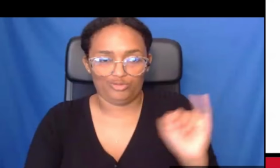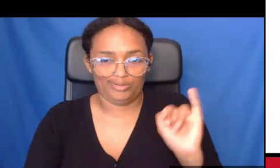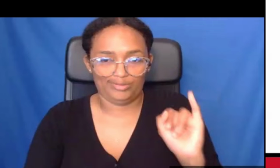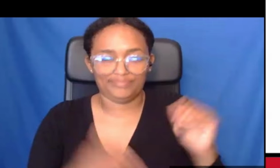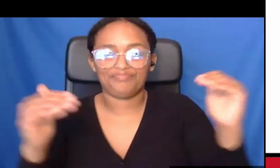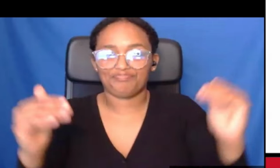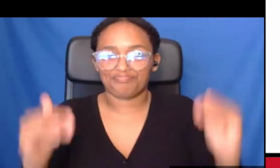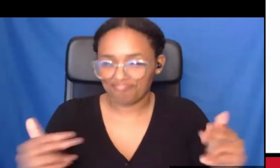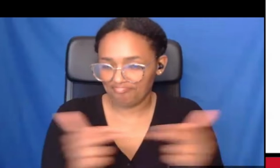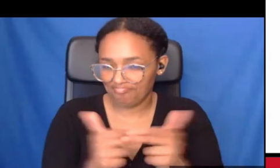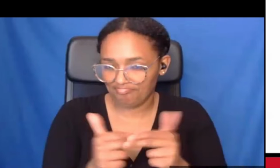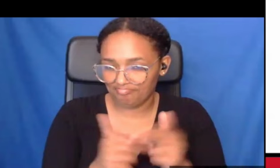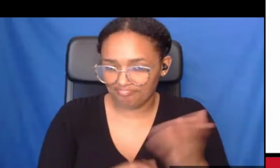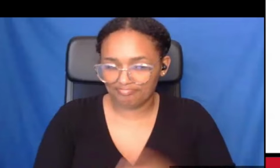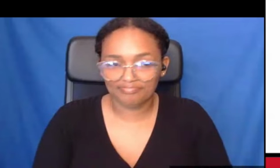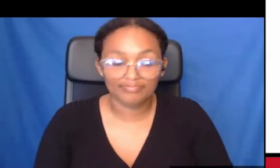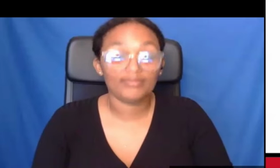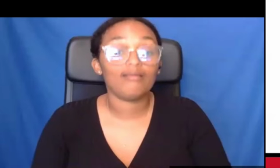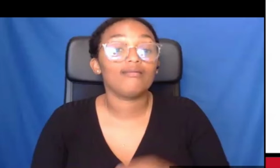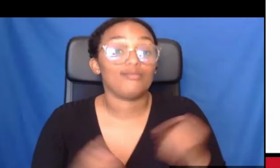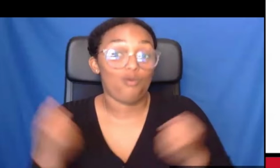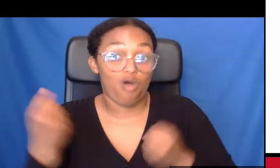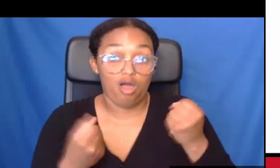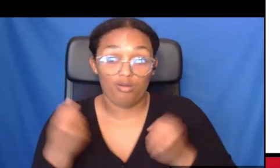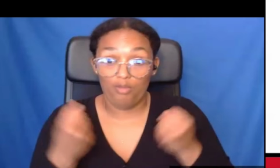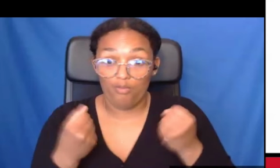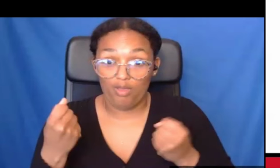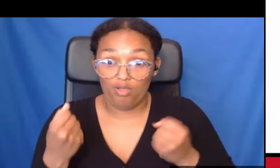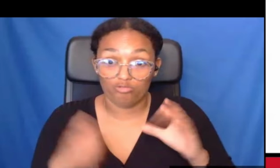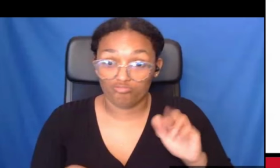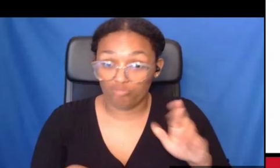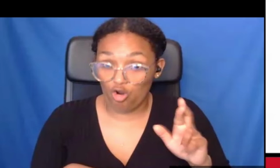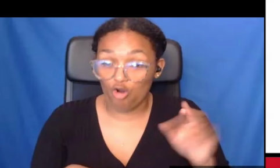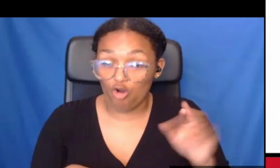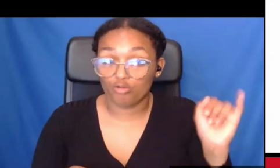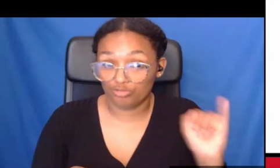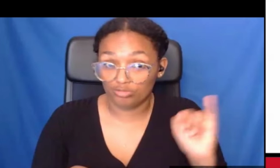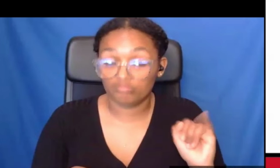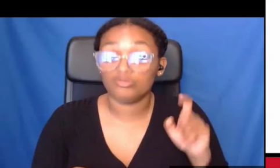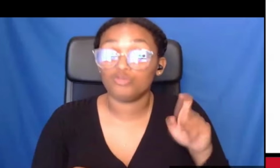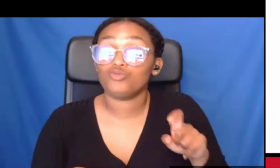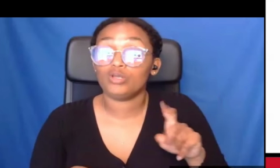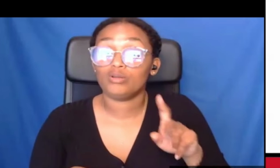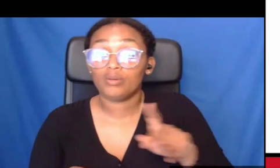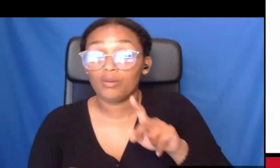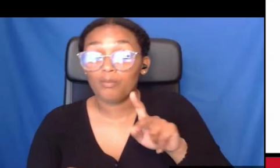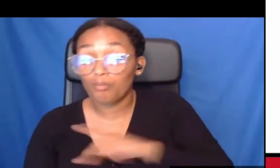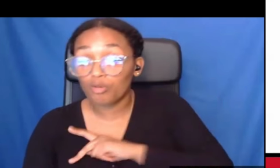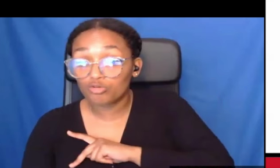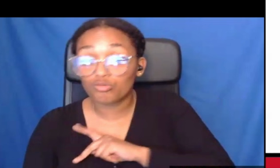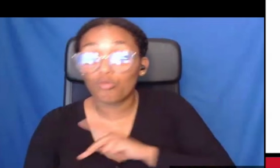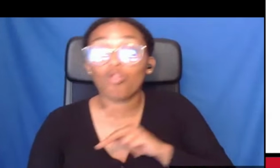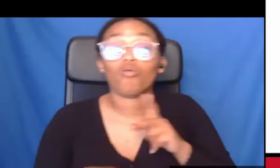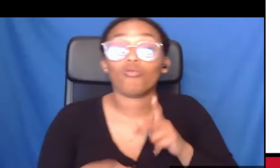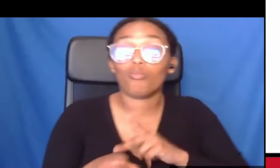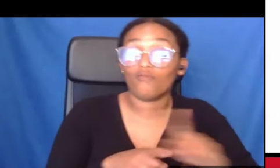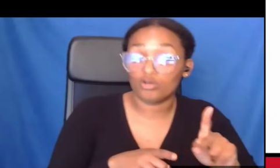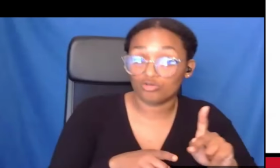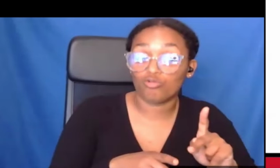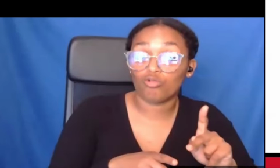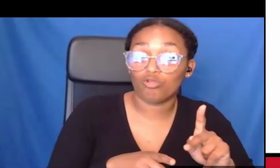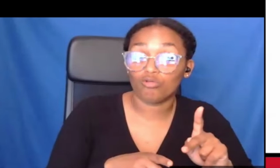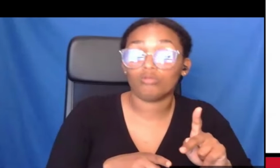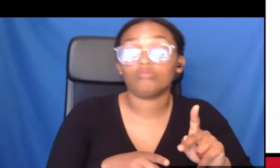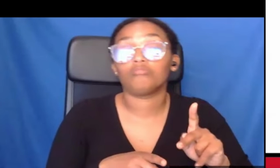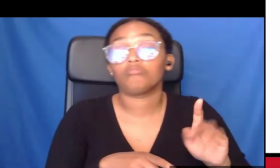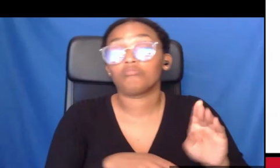All right, automobile. Do you need a commercial or a personal auto policy? Um, Personal and commercial auto